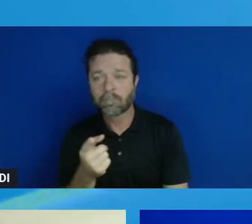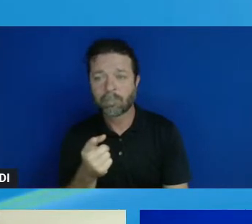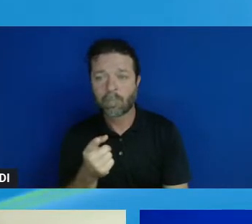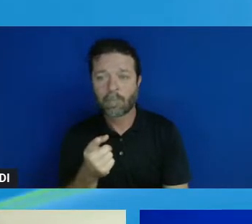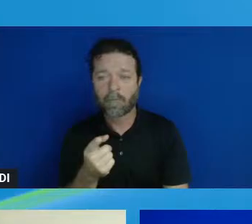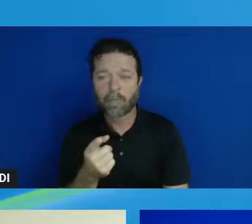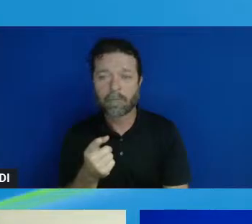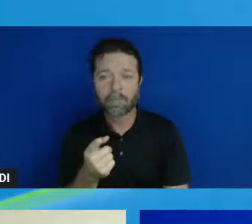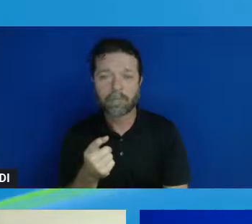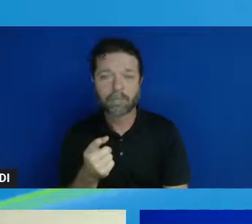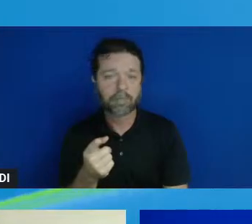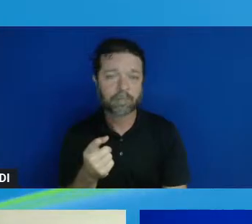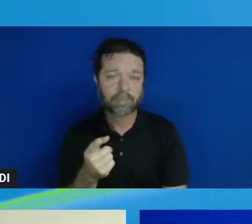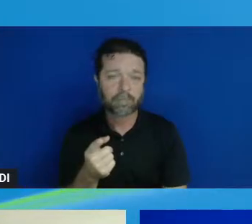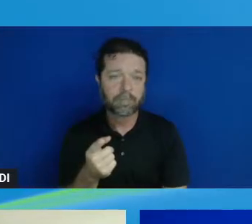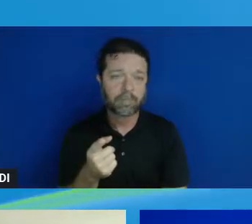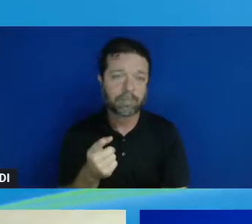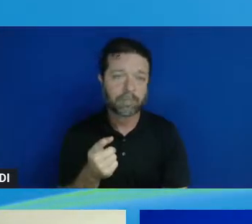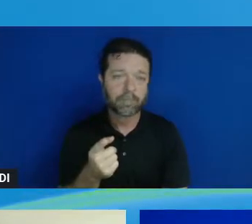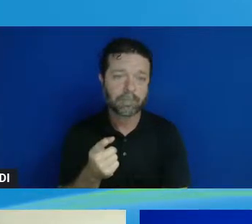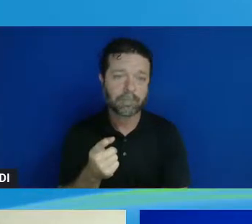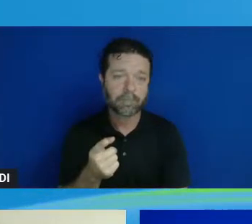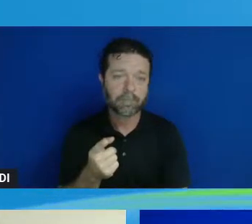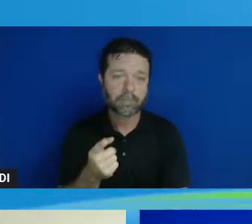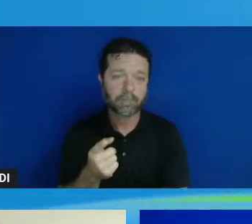Oh, better now?